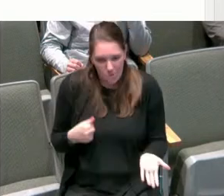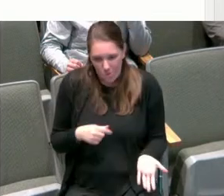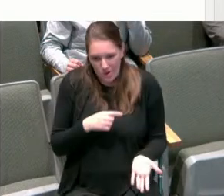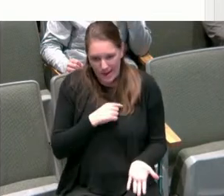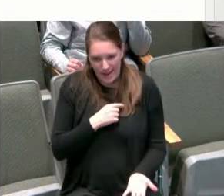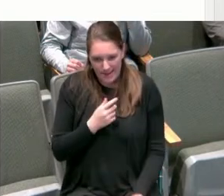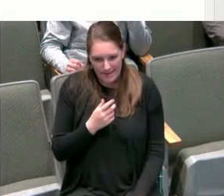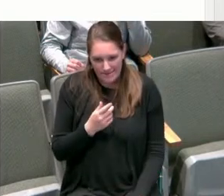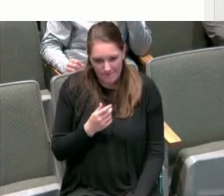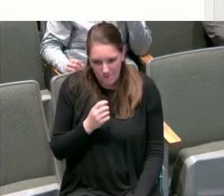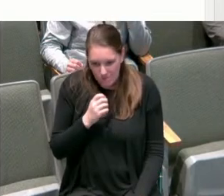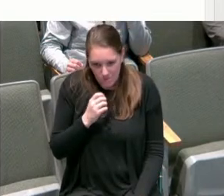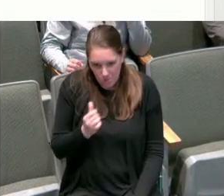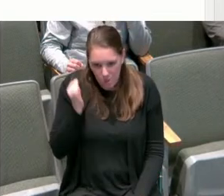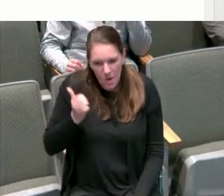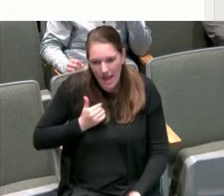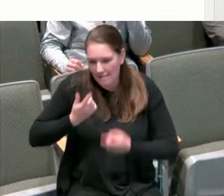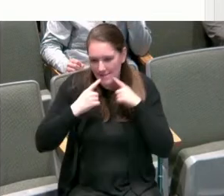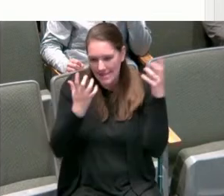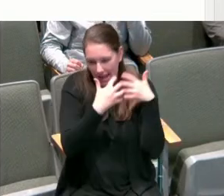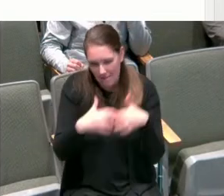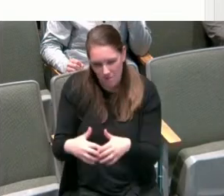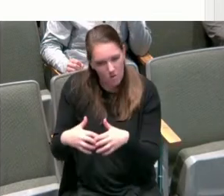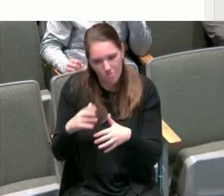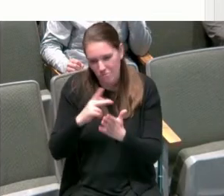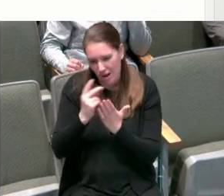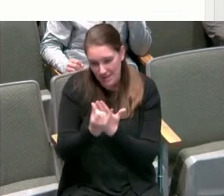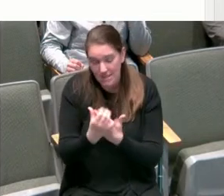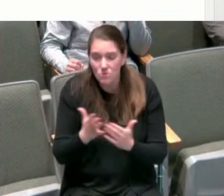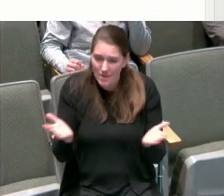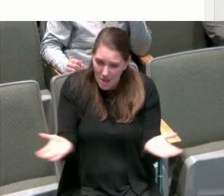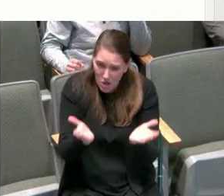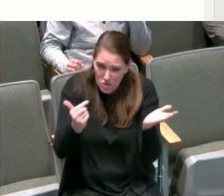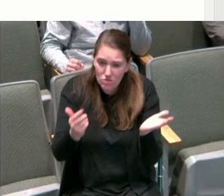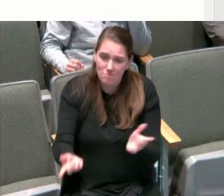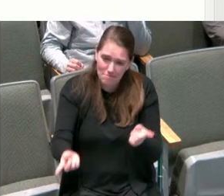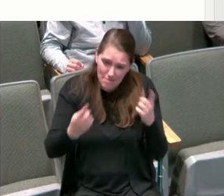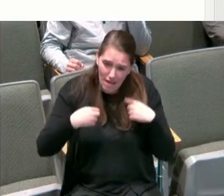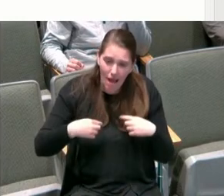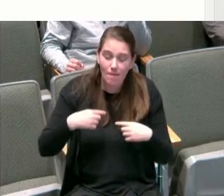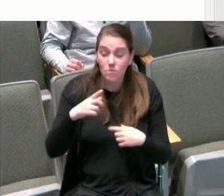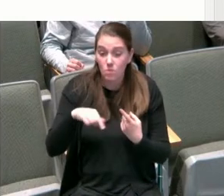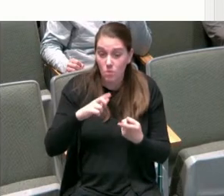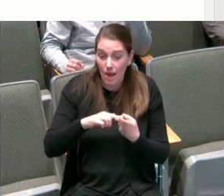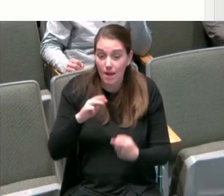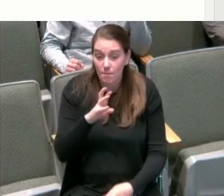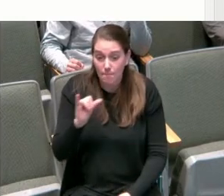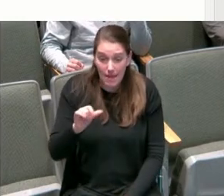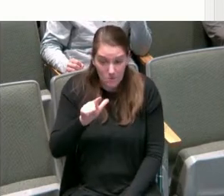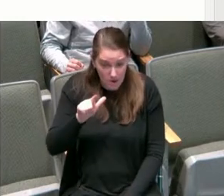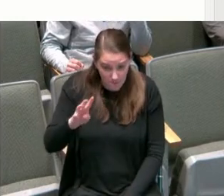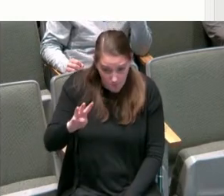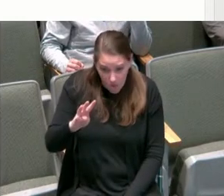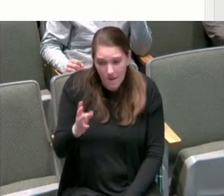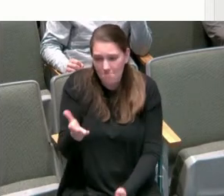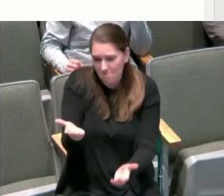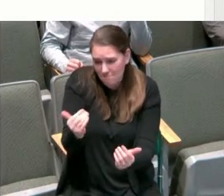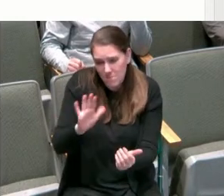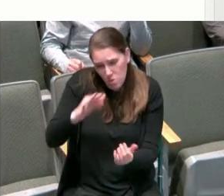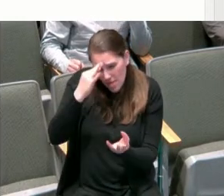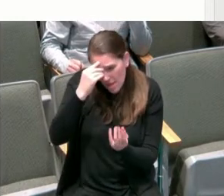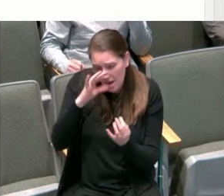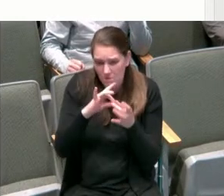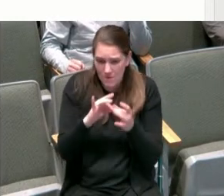won't have a successful project so I encourage you to come out on May 24th to provide us your thoughts